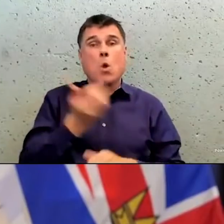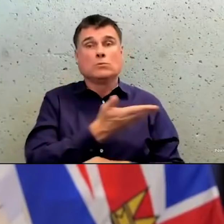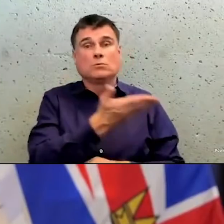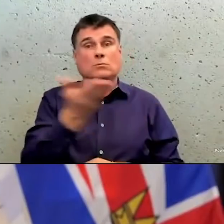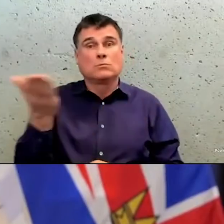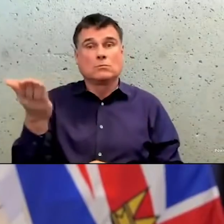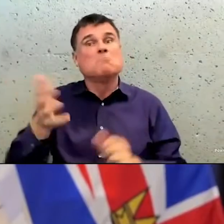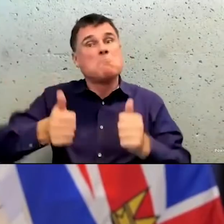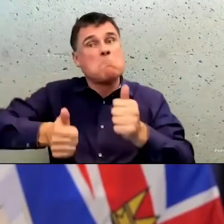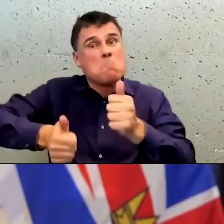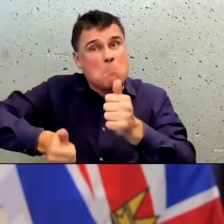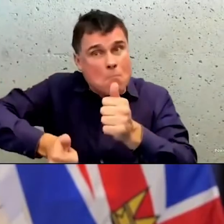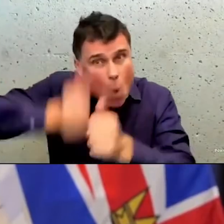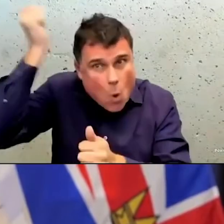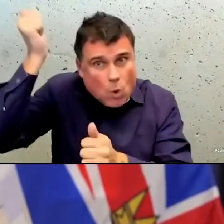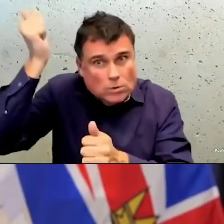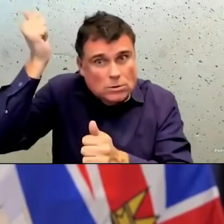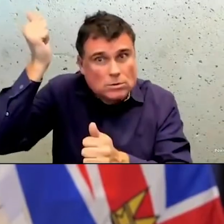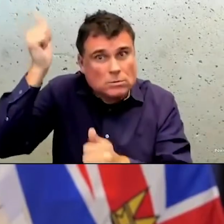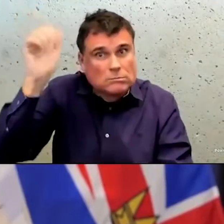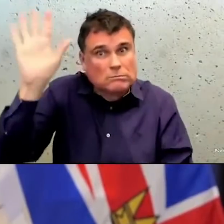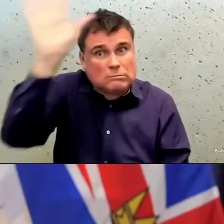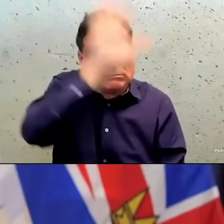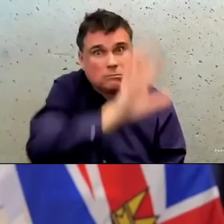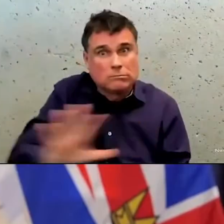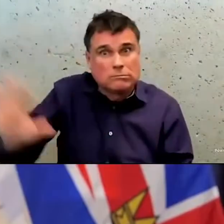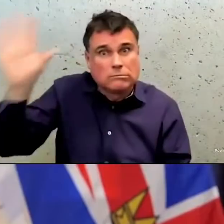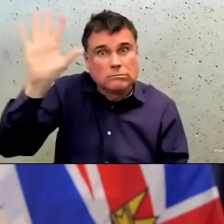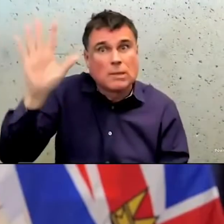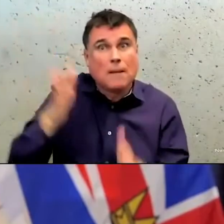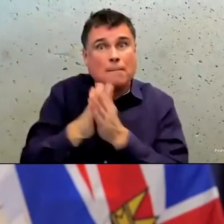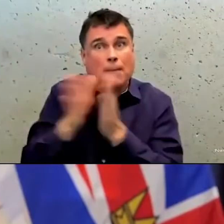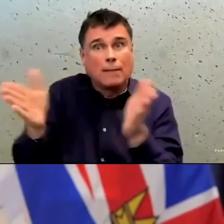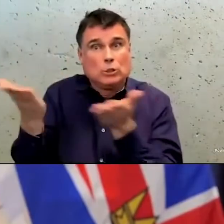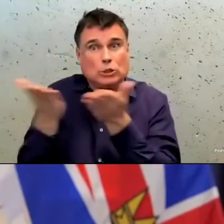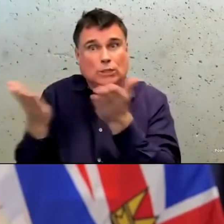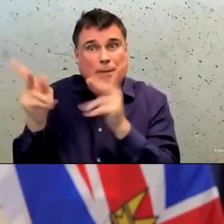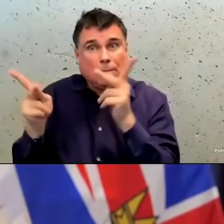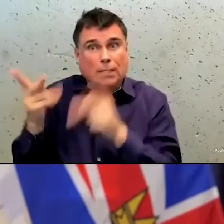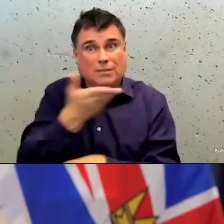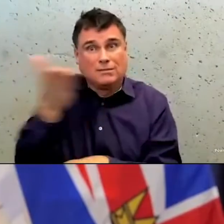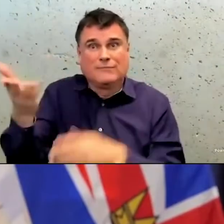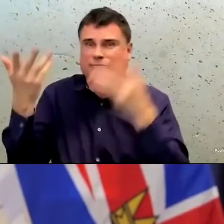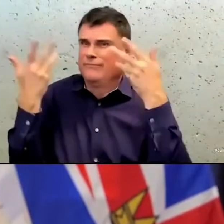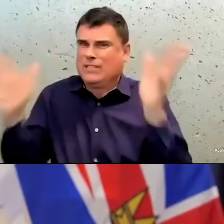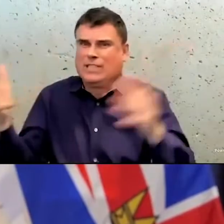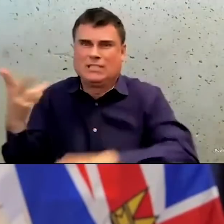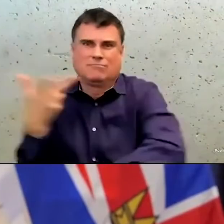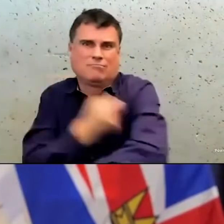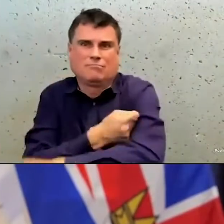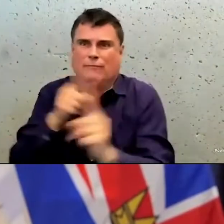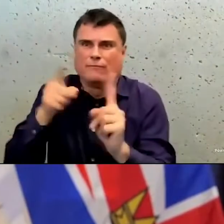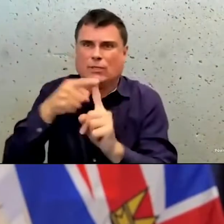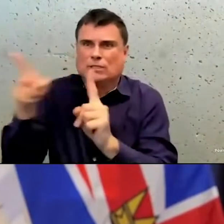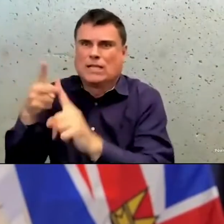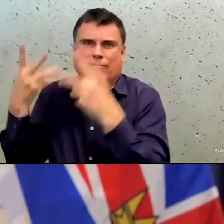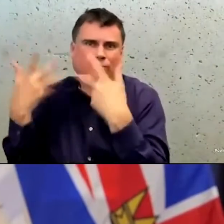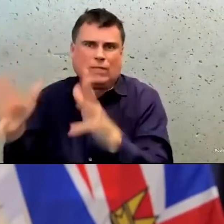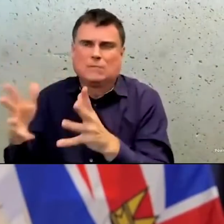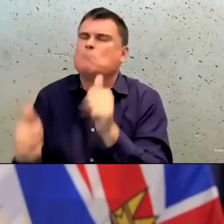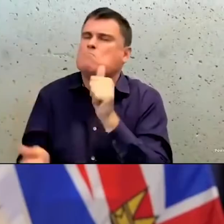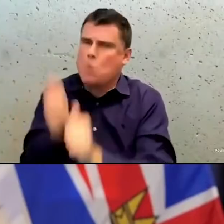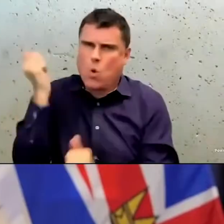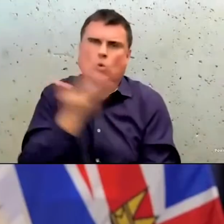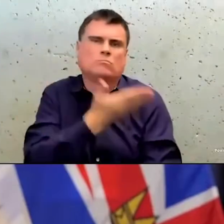vast majority of public servants, just like the vast majorities of British Columbians, are fully vaccinated because they recognize how important that is for their families,